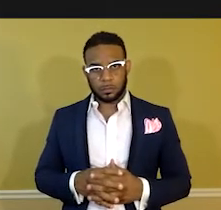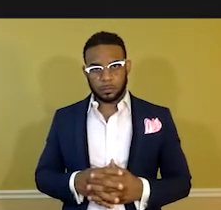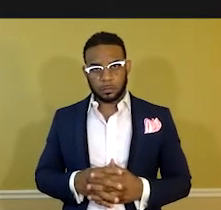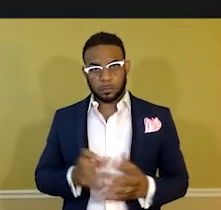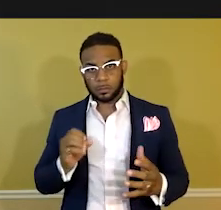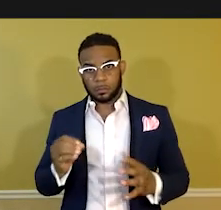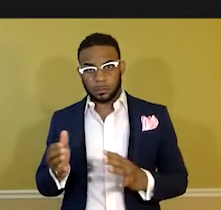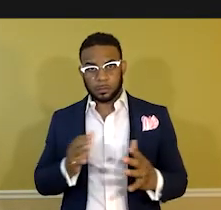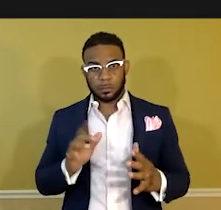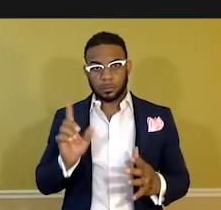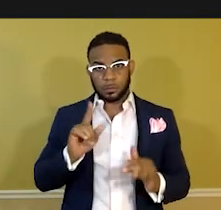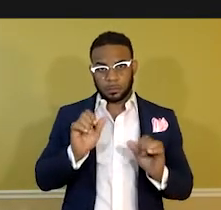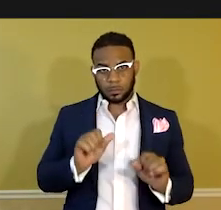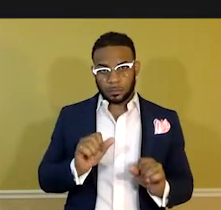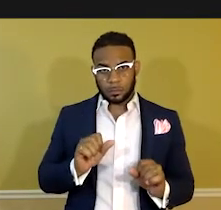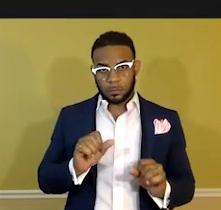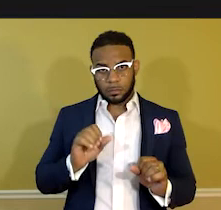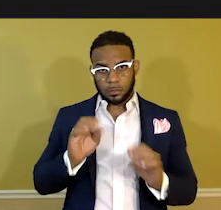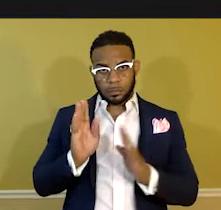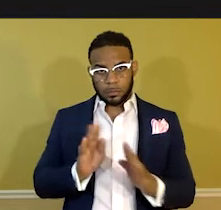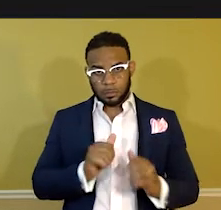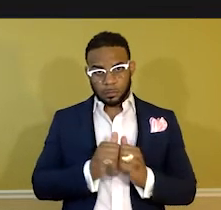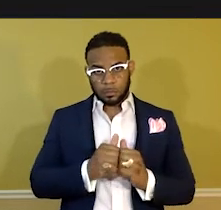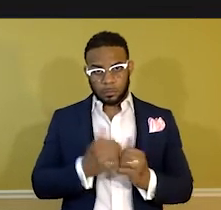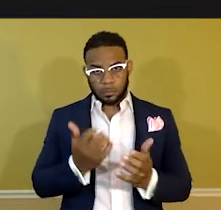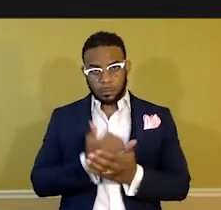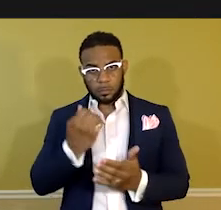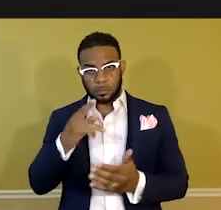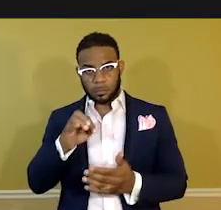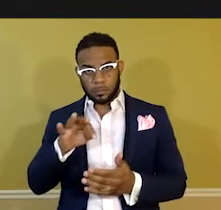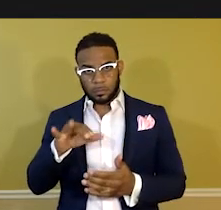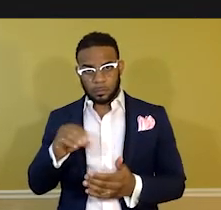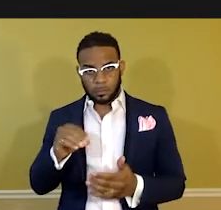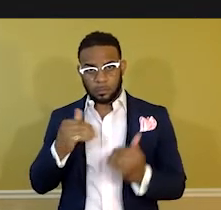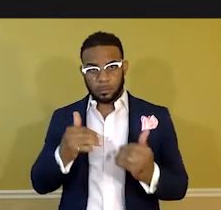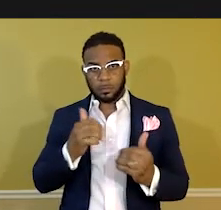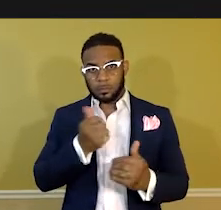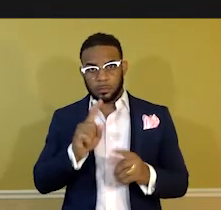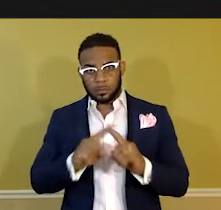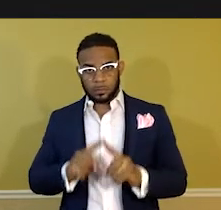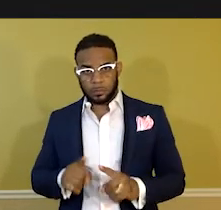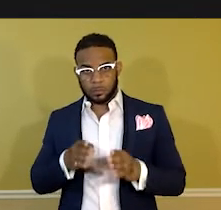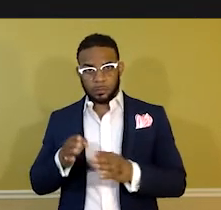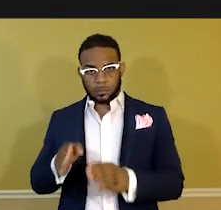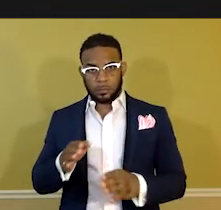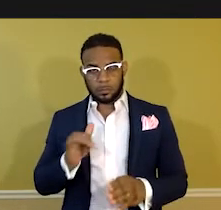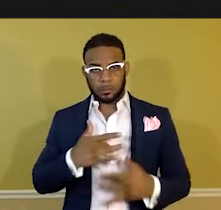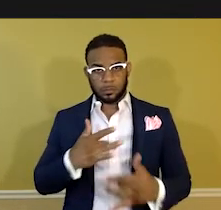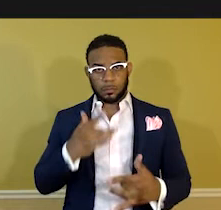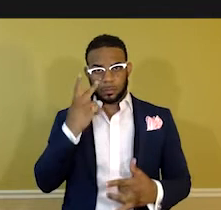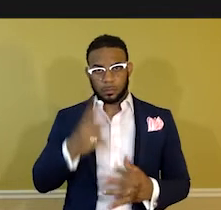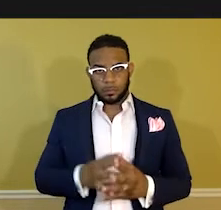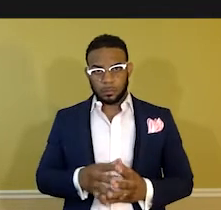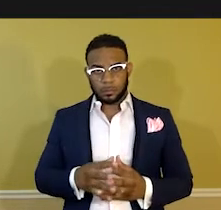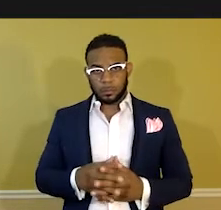So where can putting together this winning portfolio go wrong? Okay. There are a few different, a few different ways that I typically see.